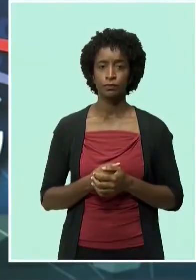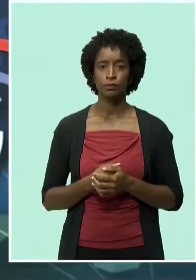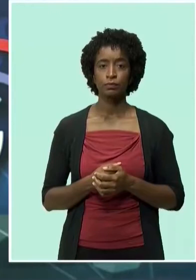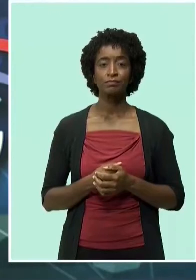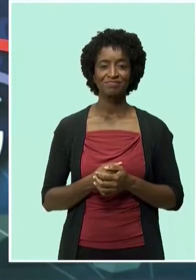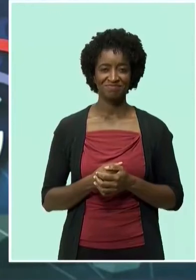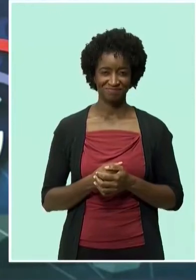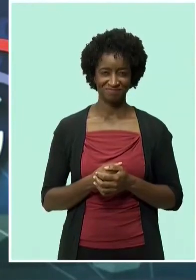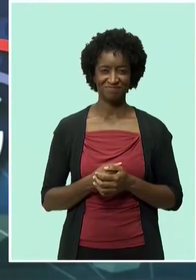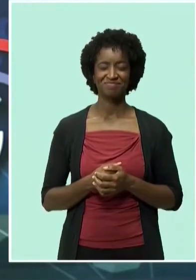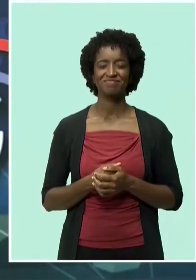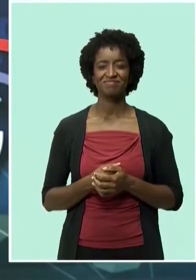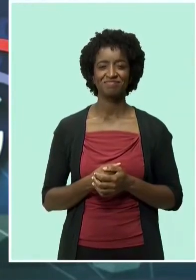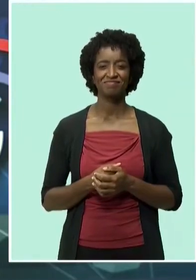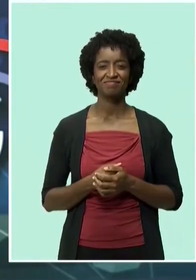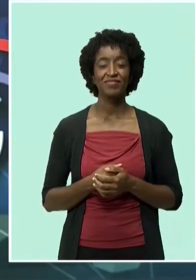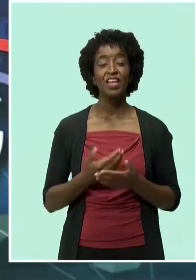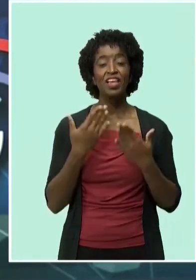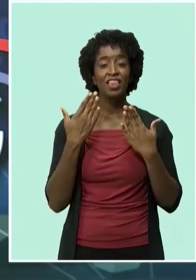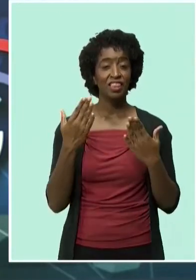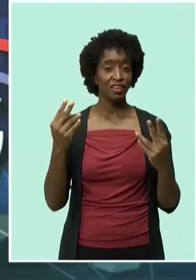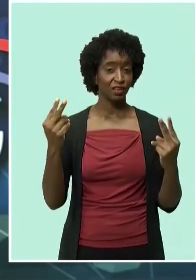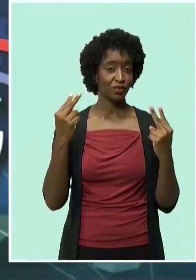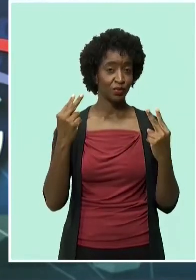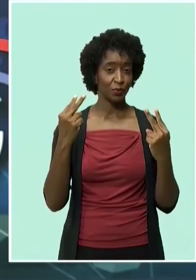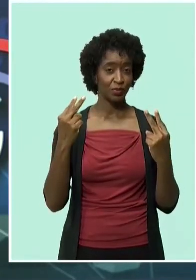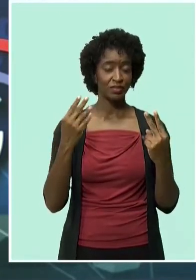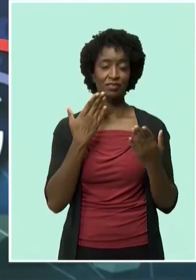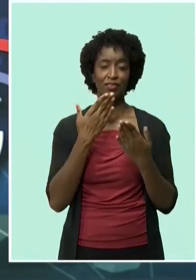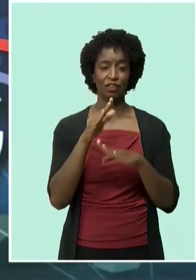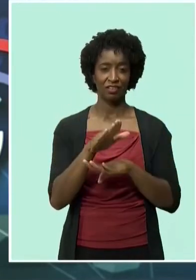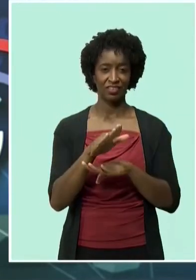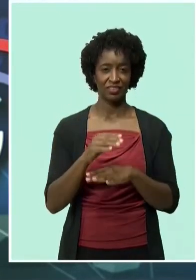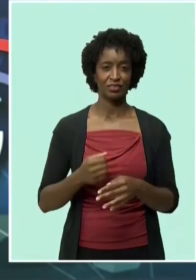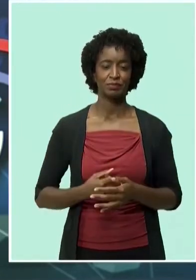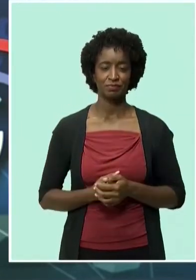Well, that's our news for tonight. Thank you very much for tuning in. Good night.